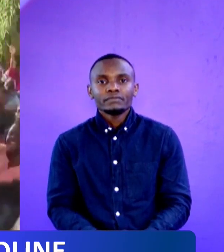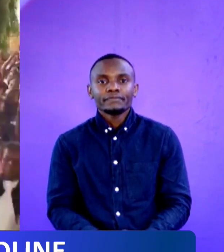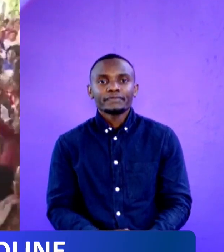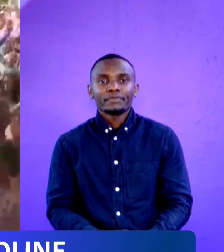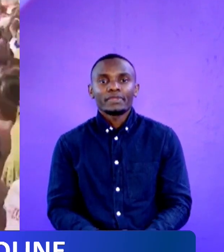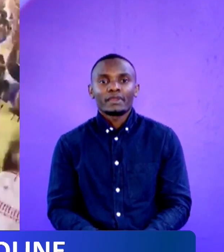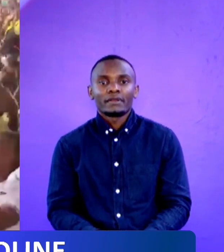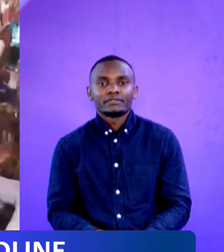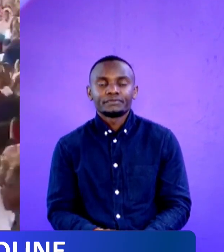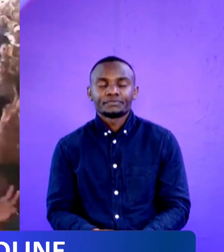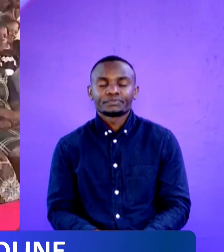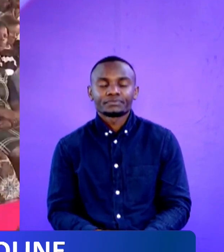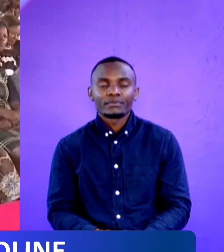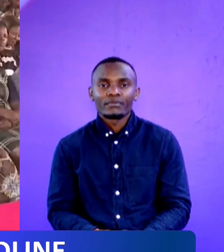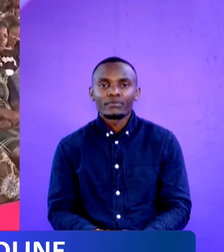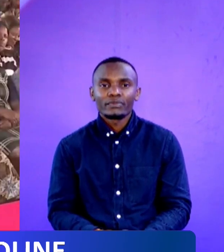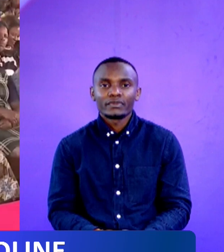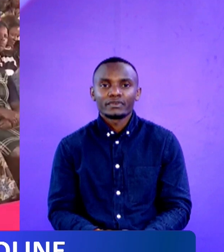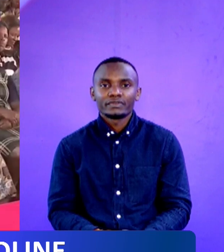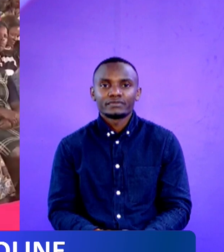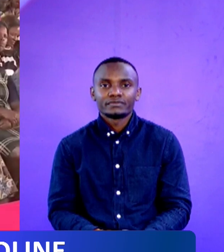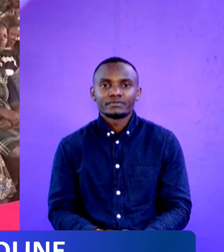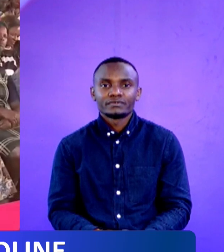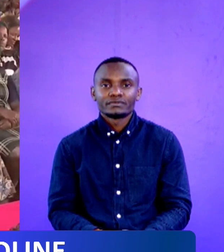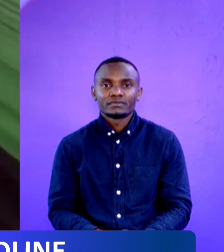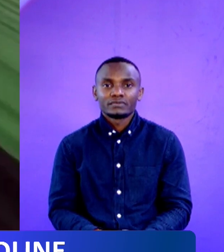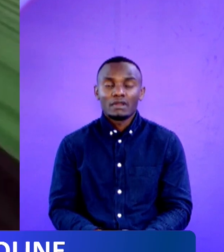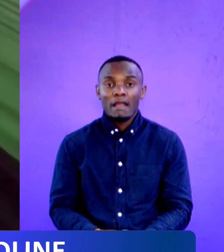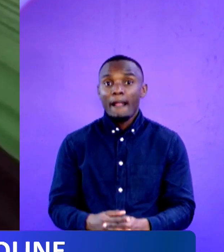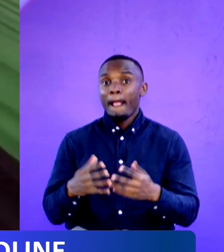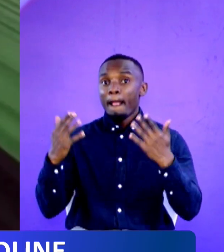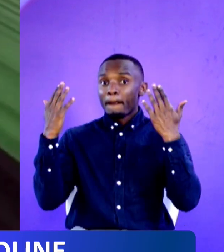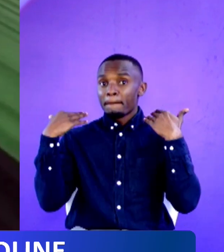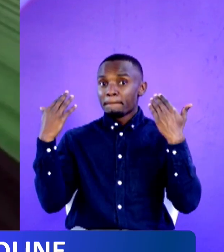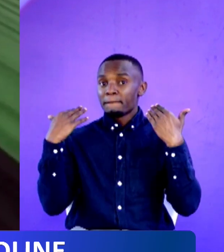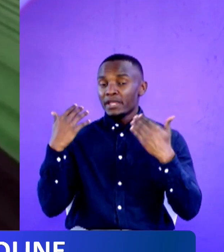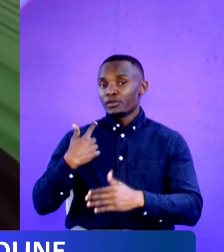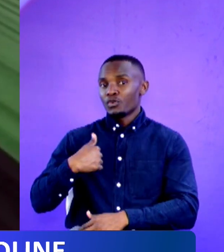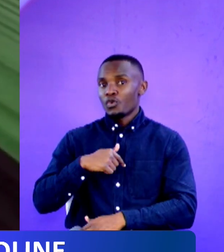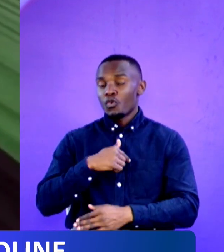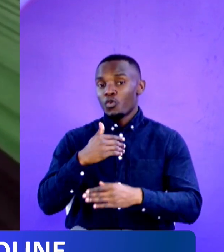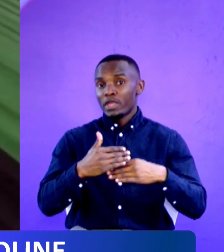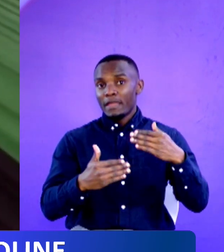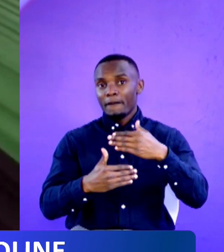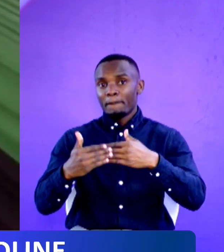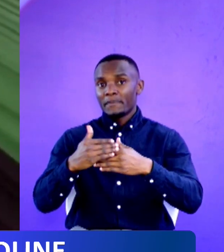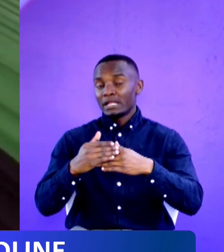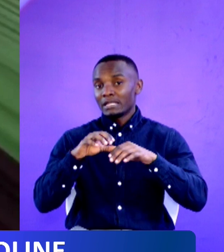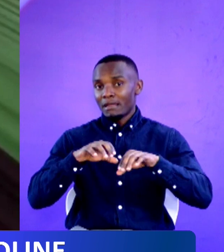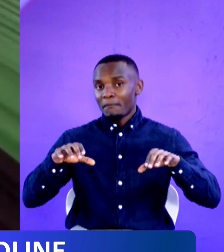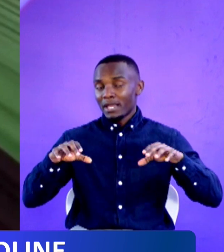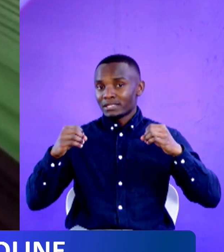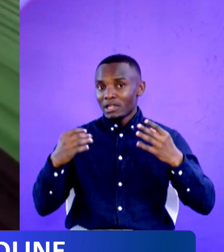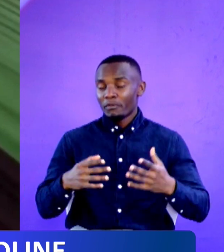Meru hoye! Na hii Meru tunajenga, nimesema 21 markets kila